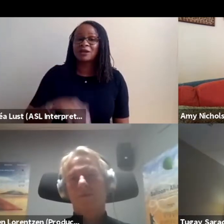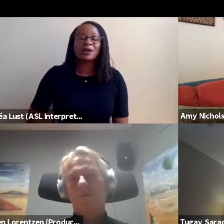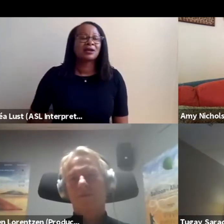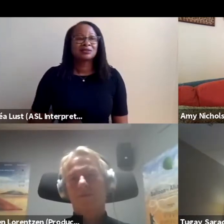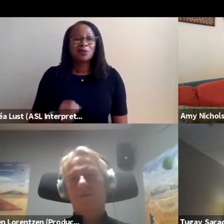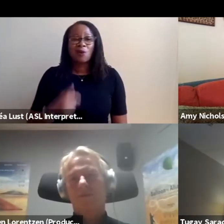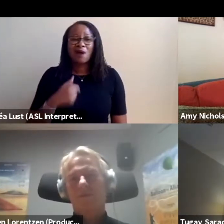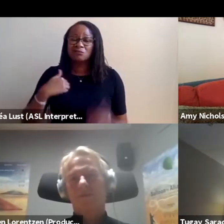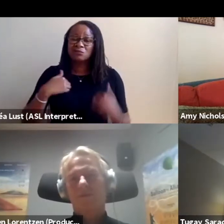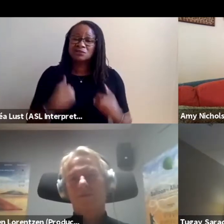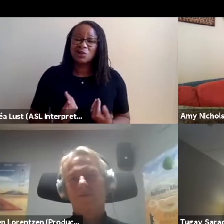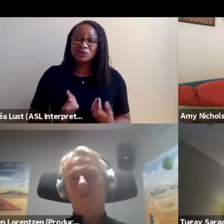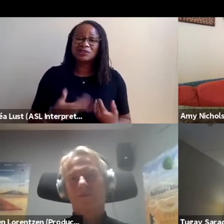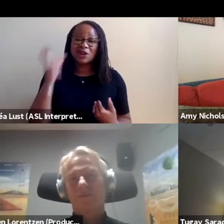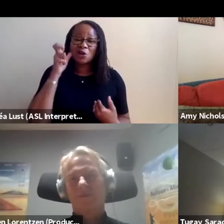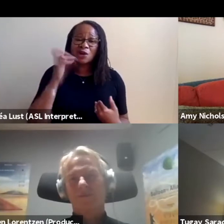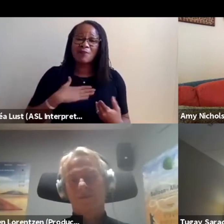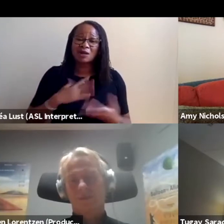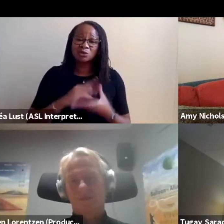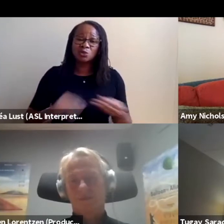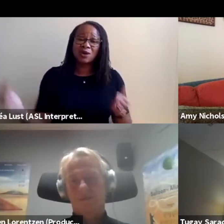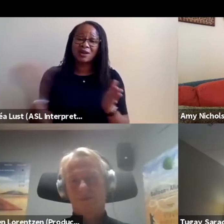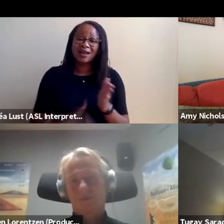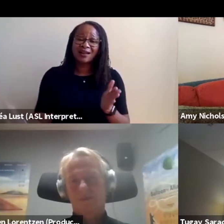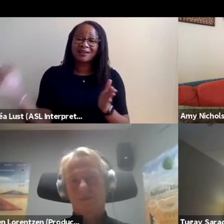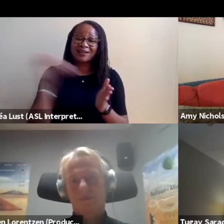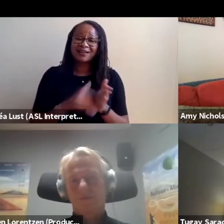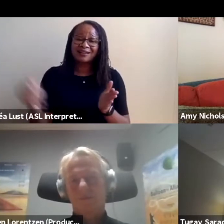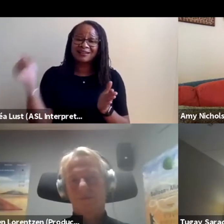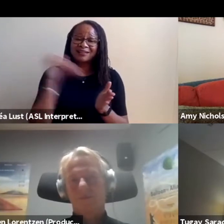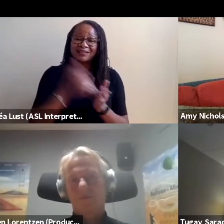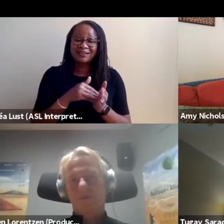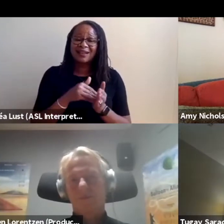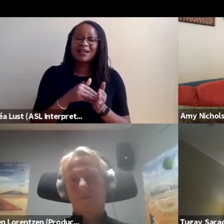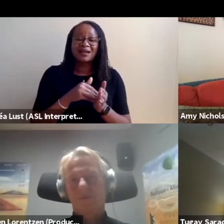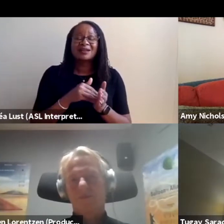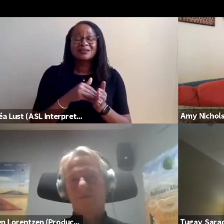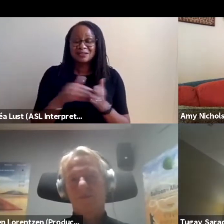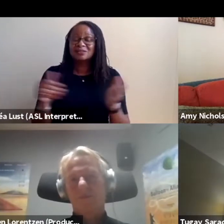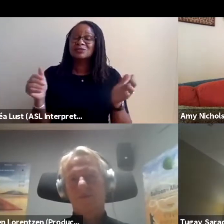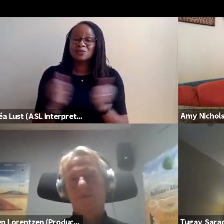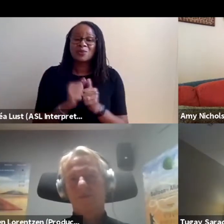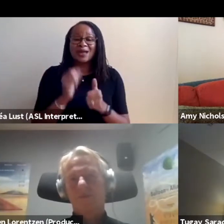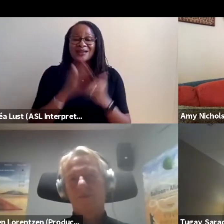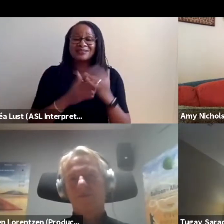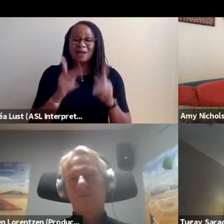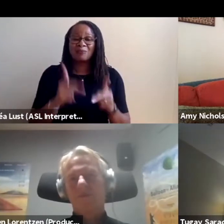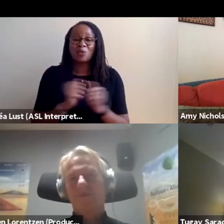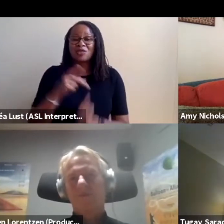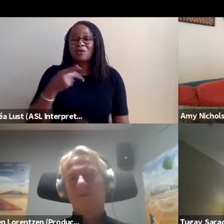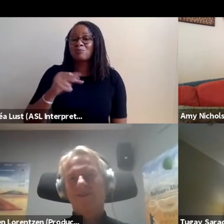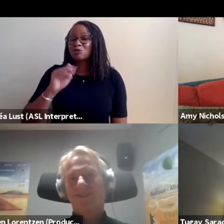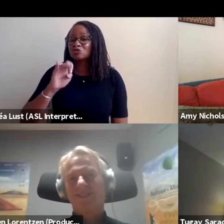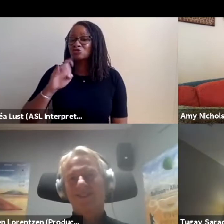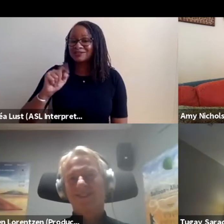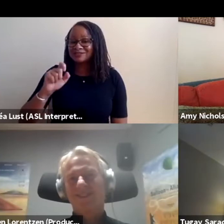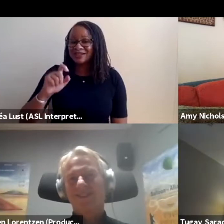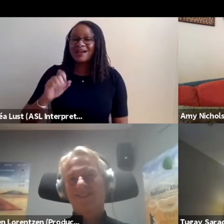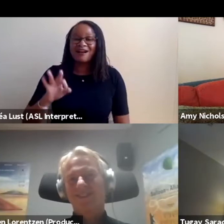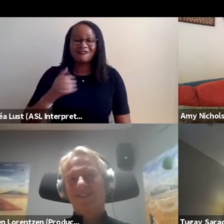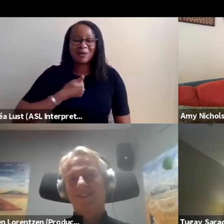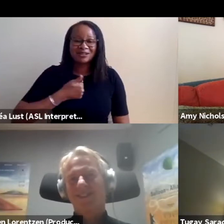my story again and again, and that we end up with the portrait. So it was not my intention first,